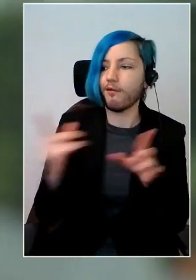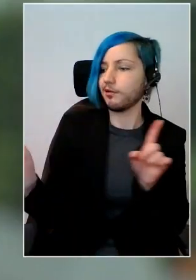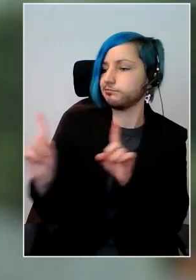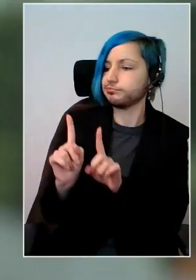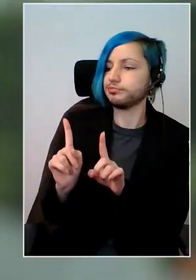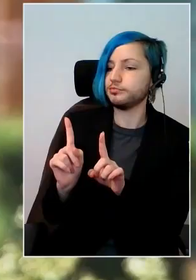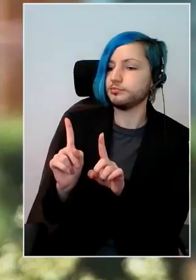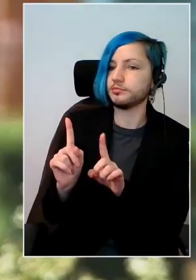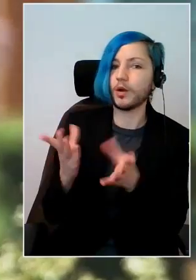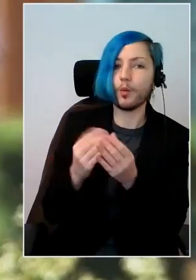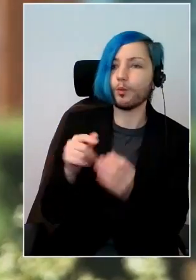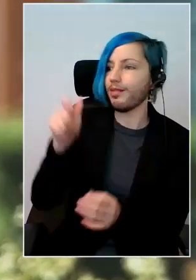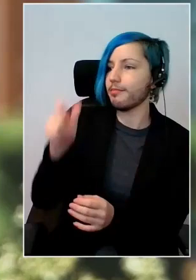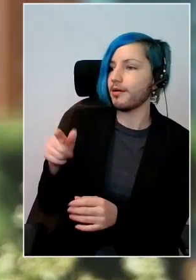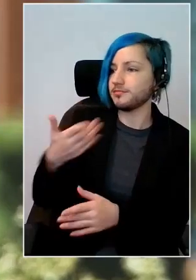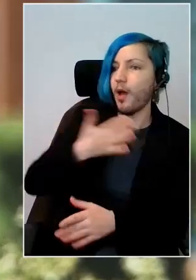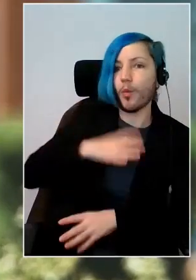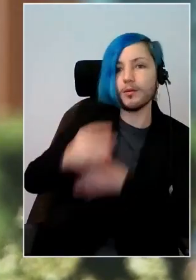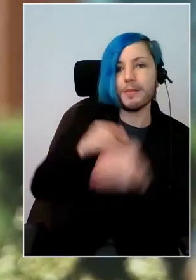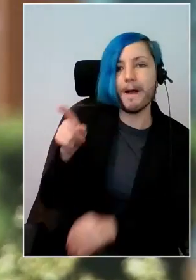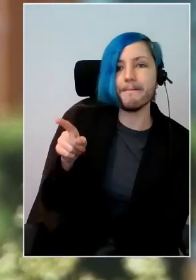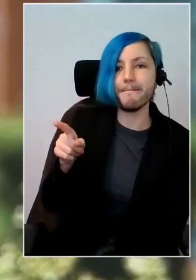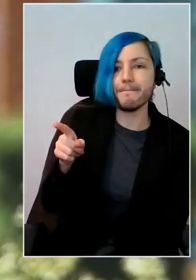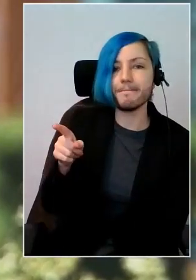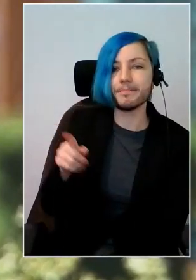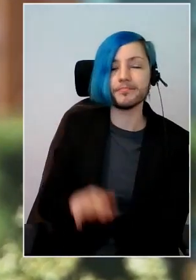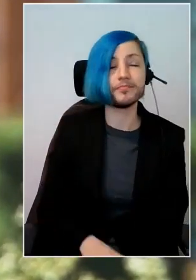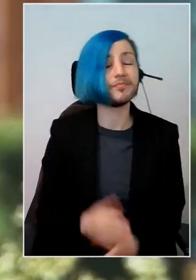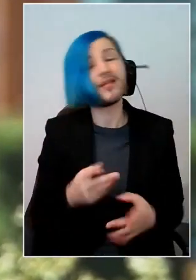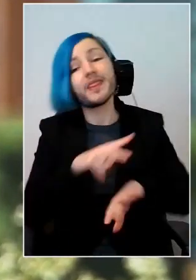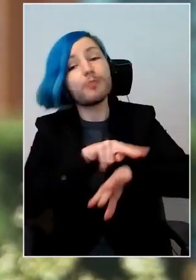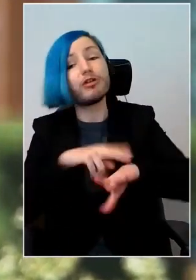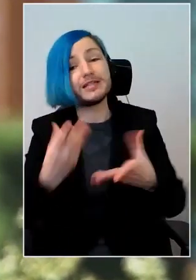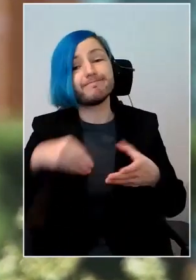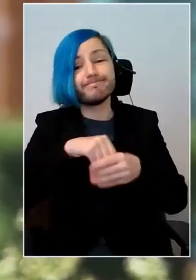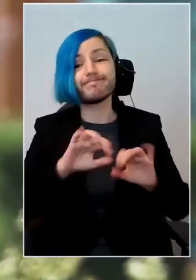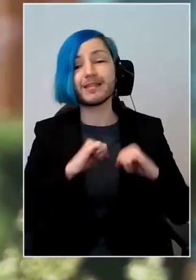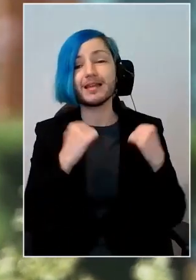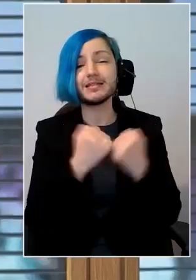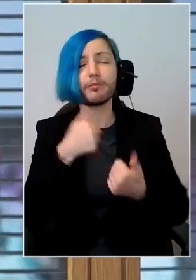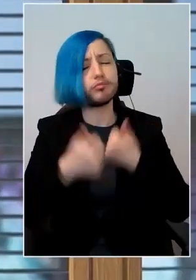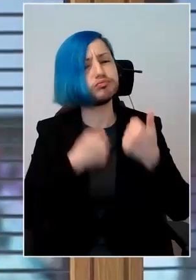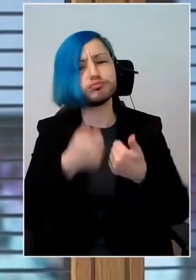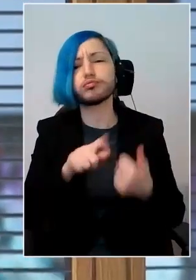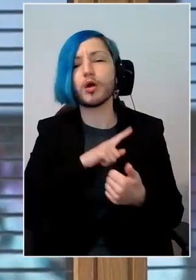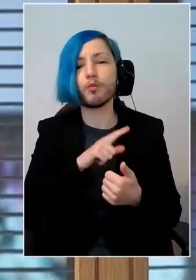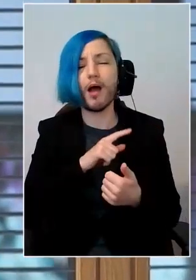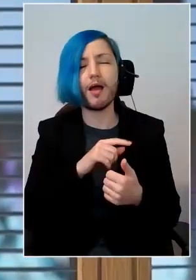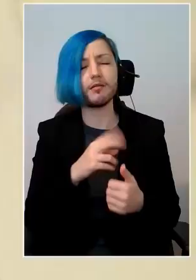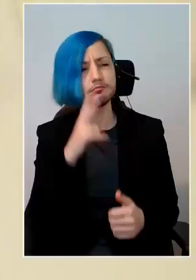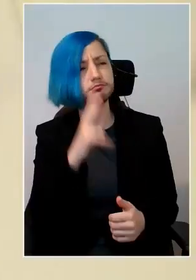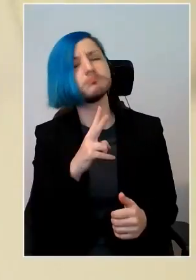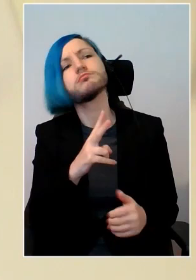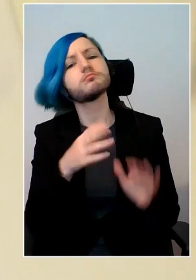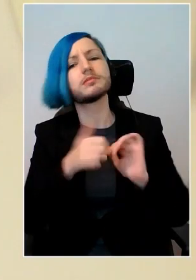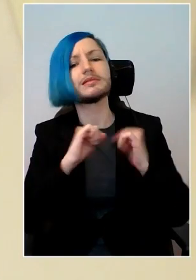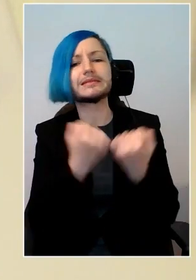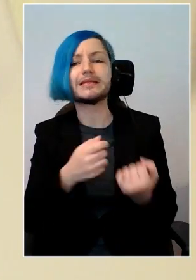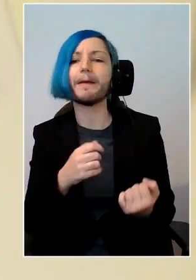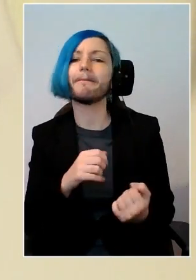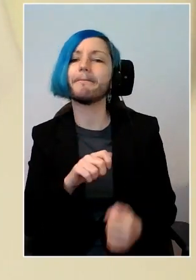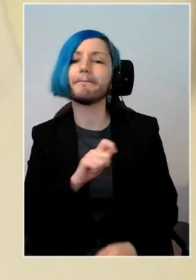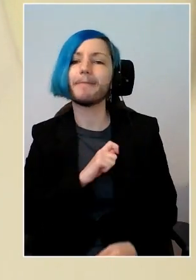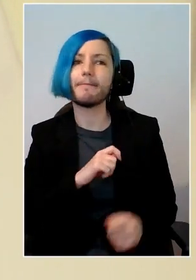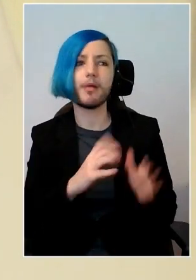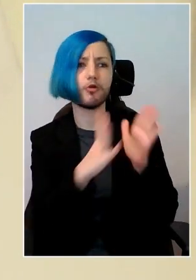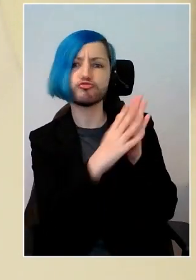what you aspire to be. They embed themselves into the team really well because they look up to their team members as experienced people, and I think that they really bring